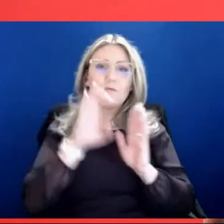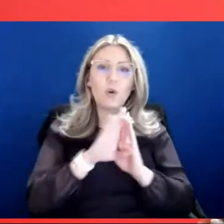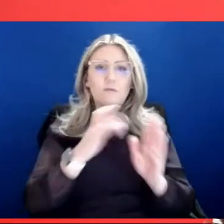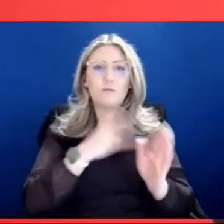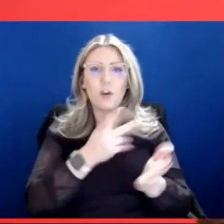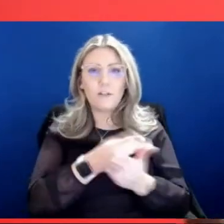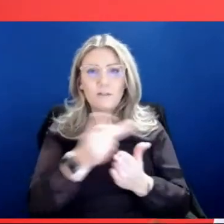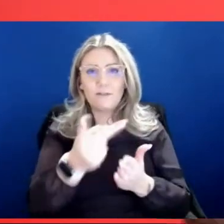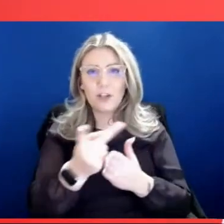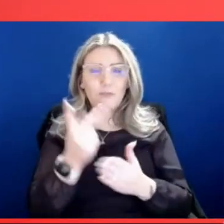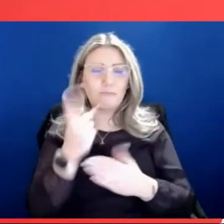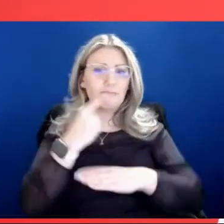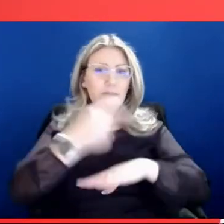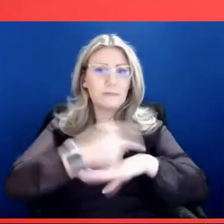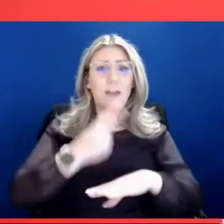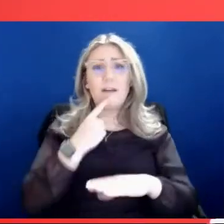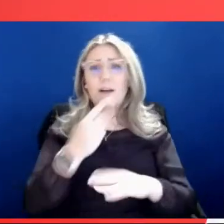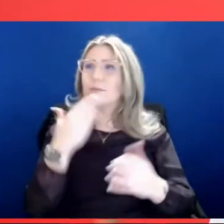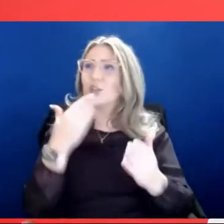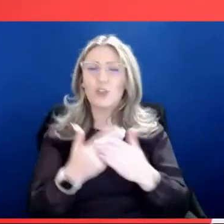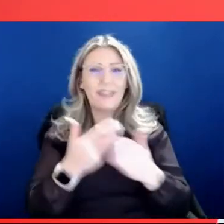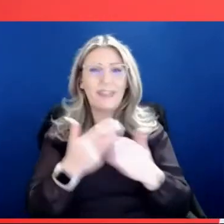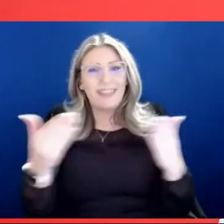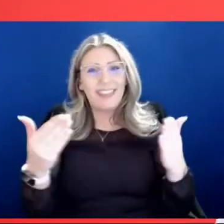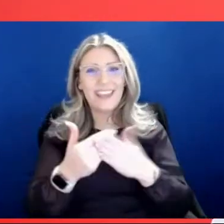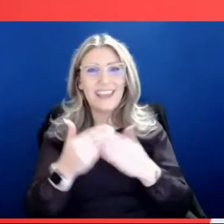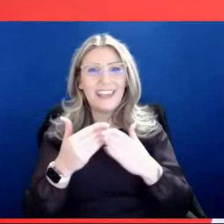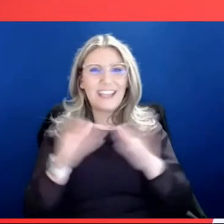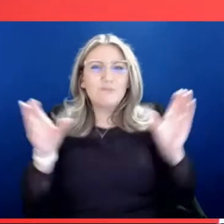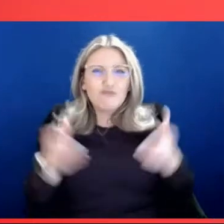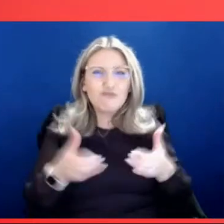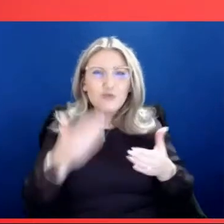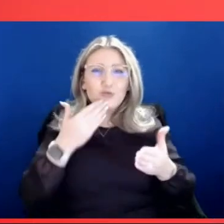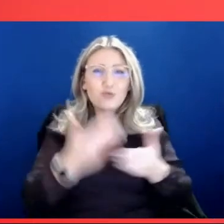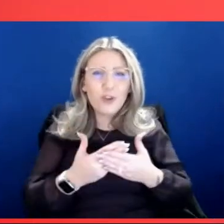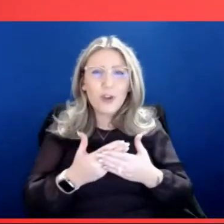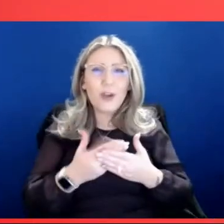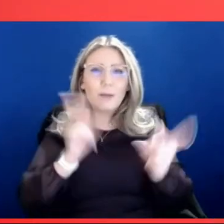and I thought this would be a good thing. This is a seminal group, people from all over the world,